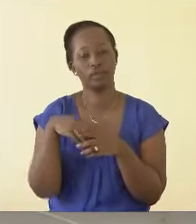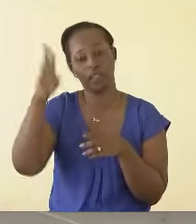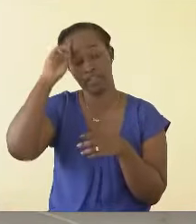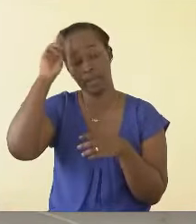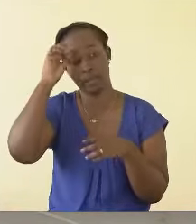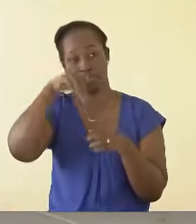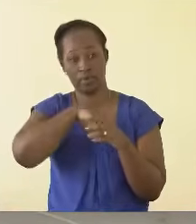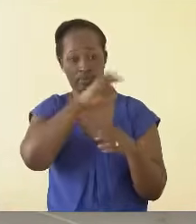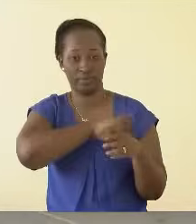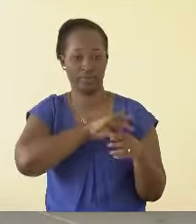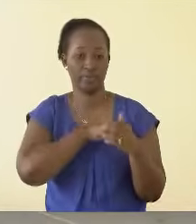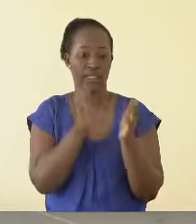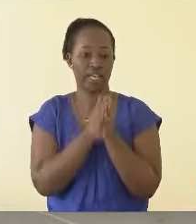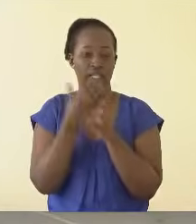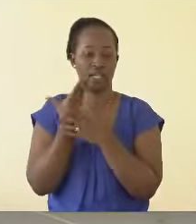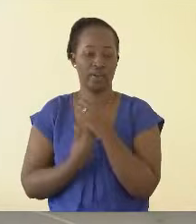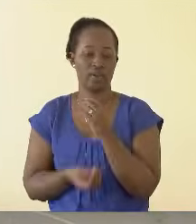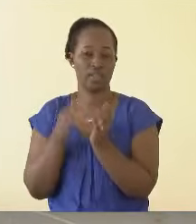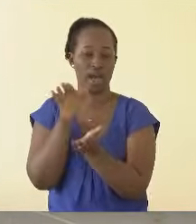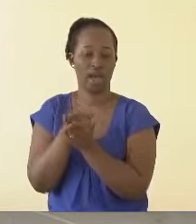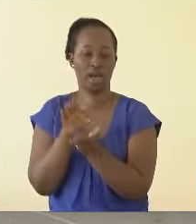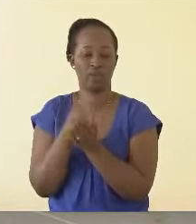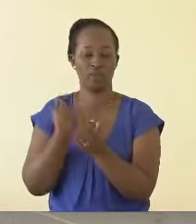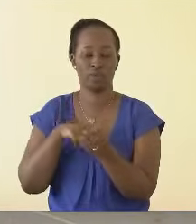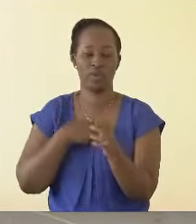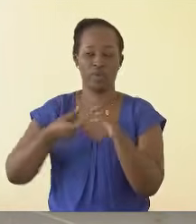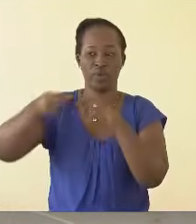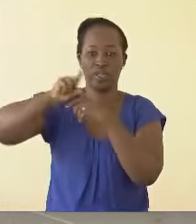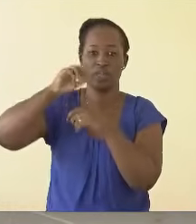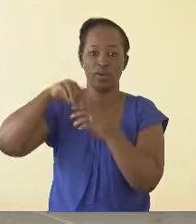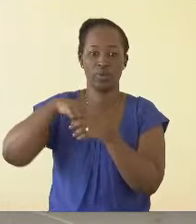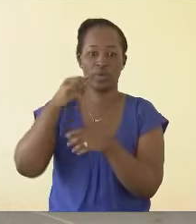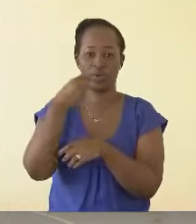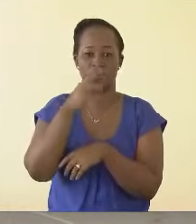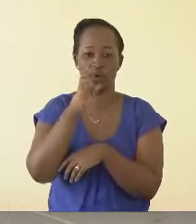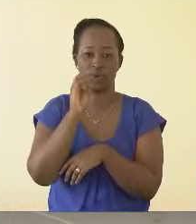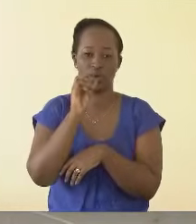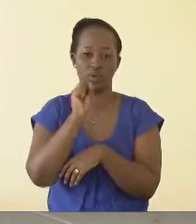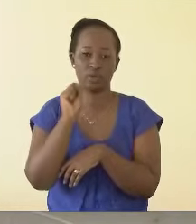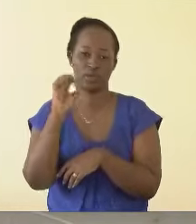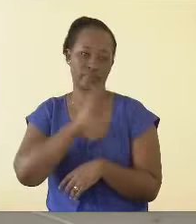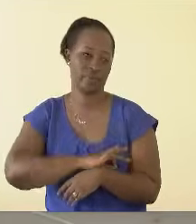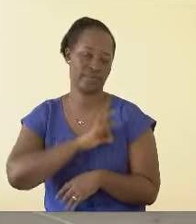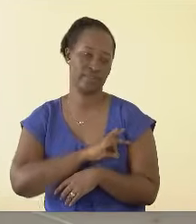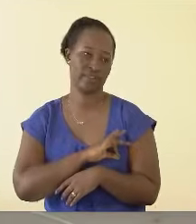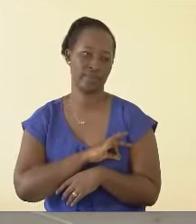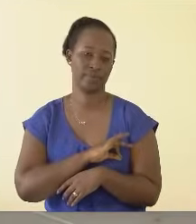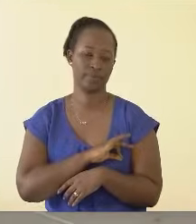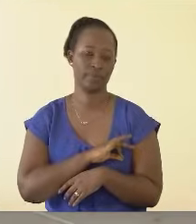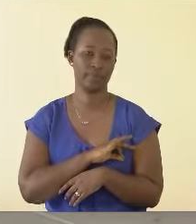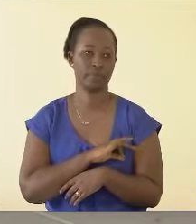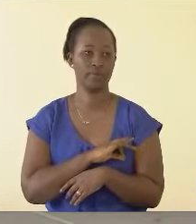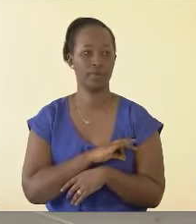it to other income. We added it to gross profit. In the profit and loss account, we would add this to gross profit. So